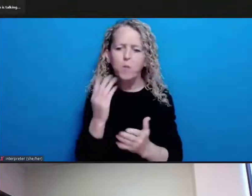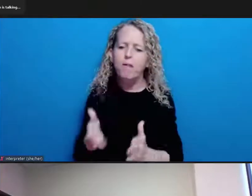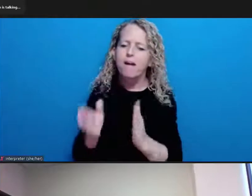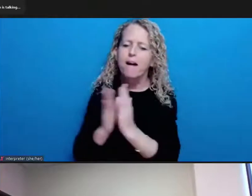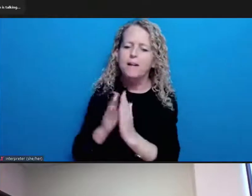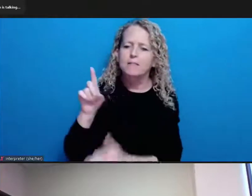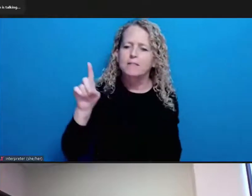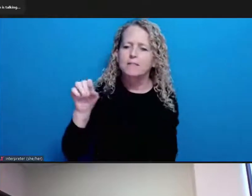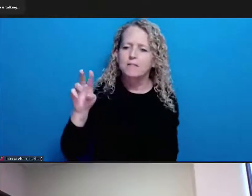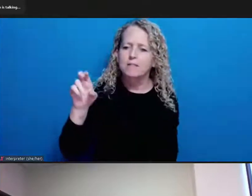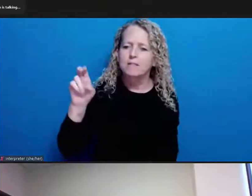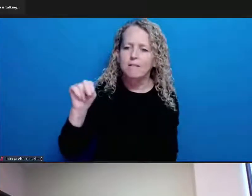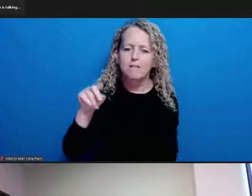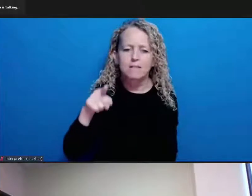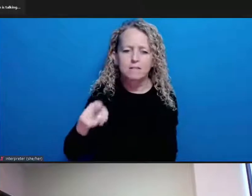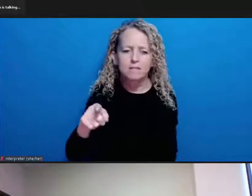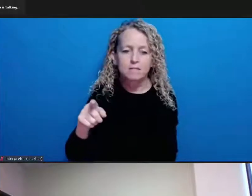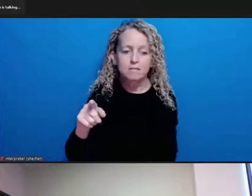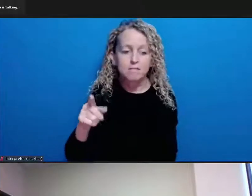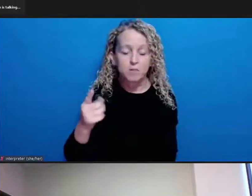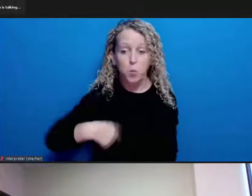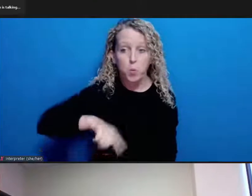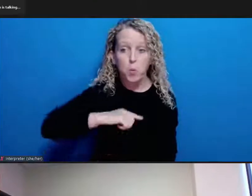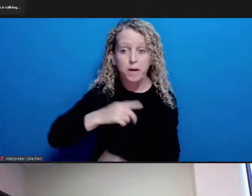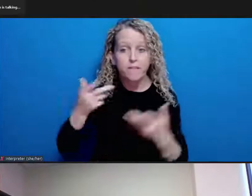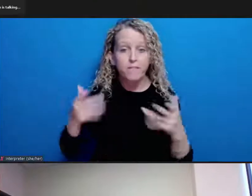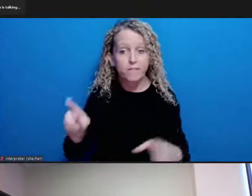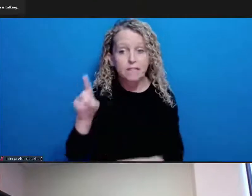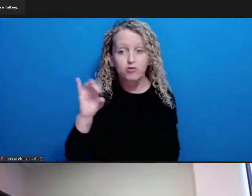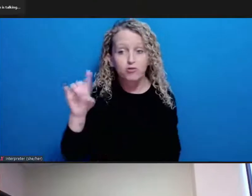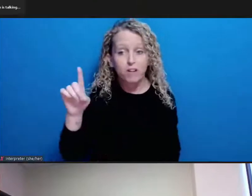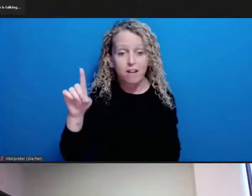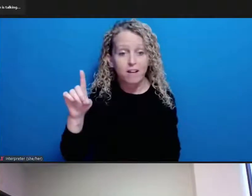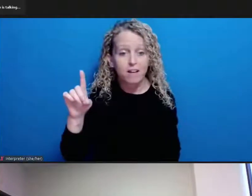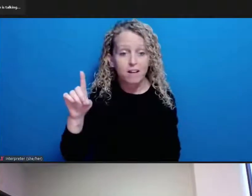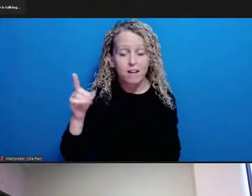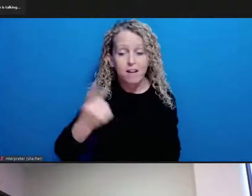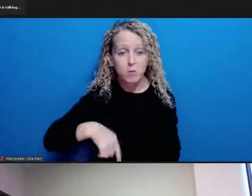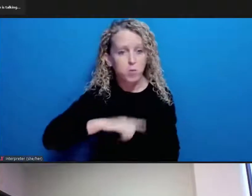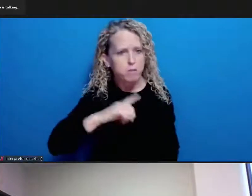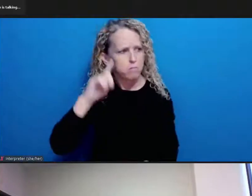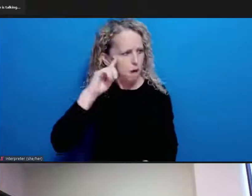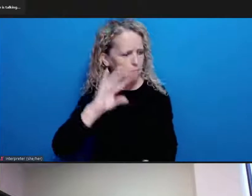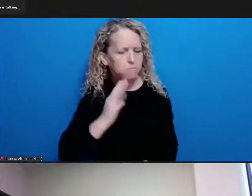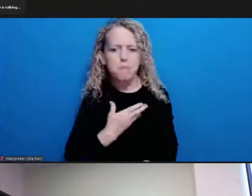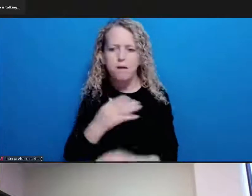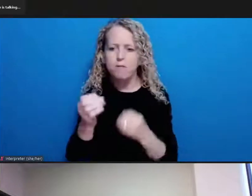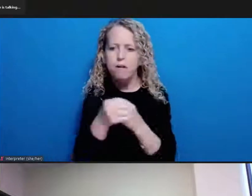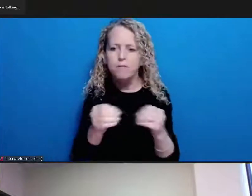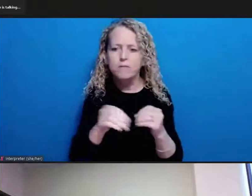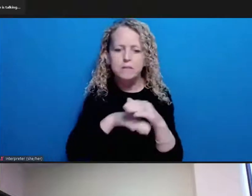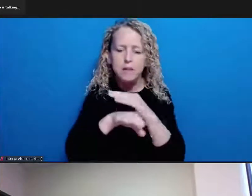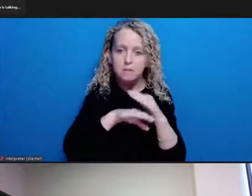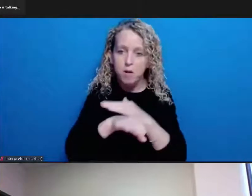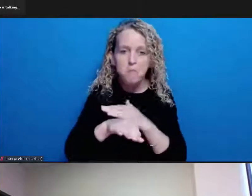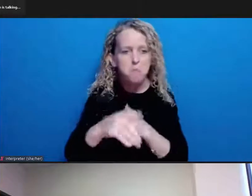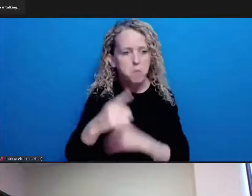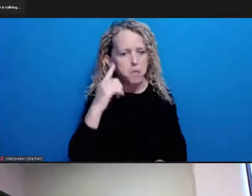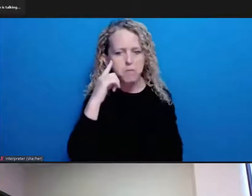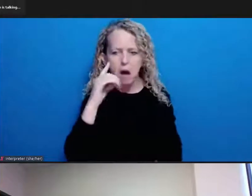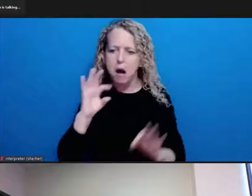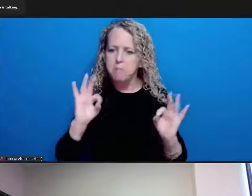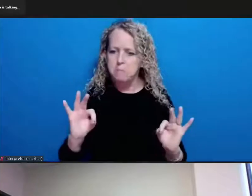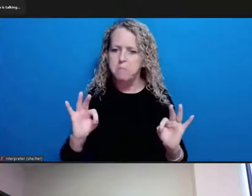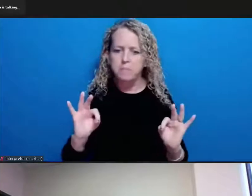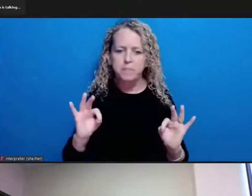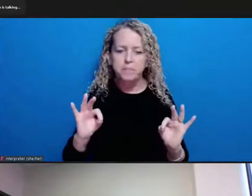fact, we've done exactly that. So we felt our office was quite accessible. We believed it was accessible, but we